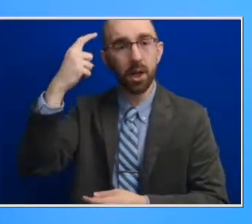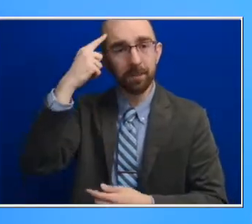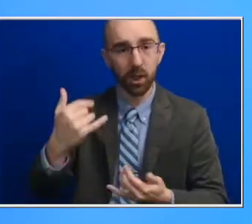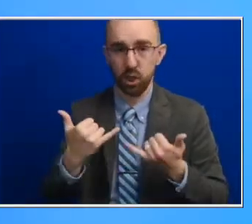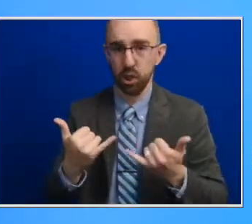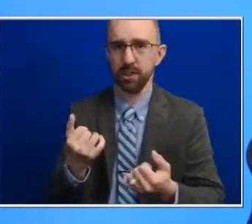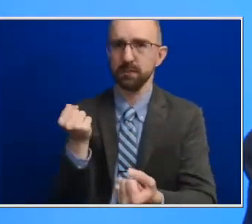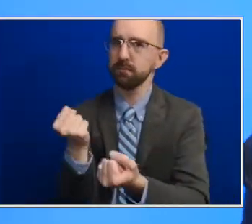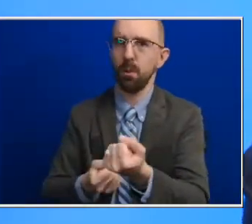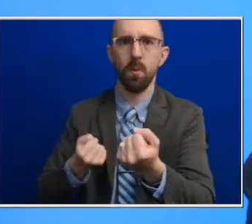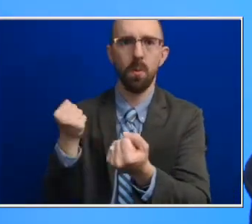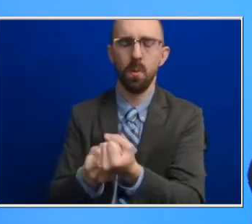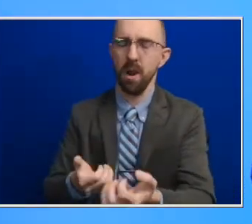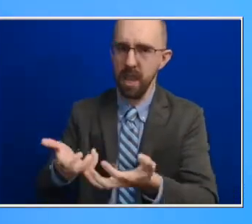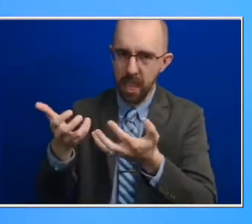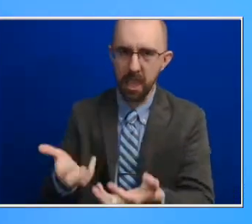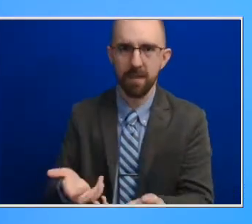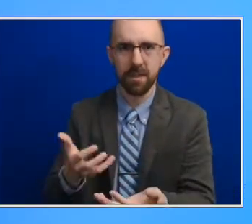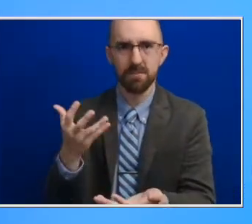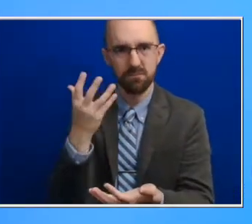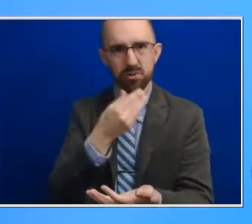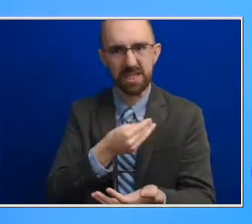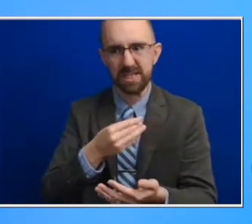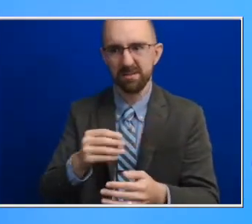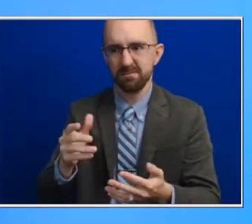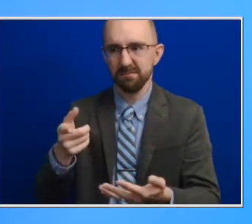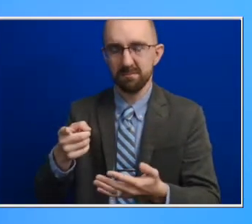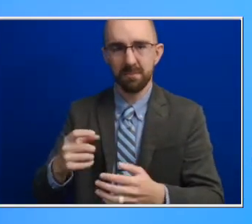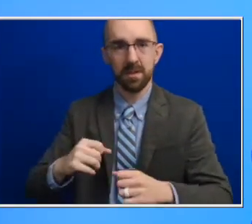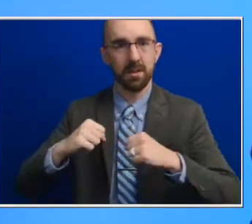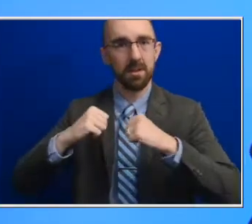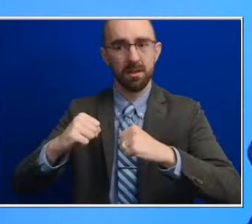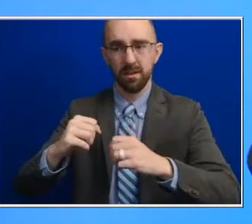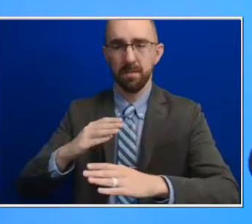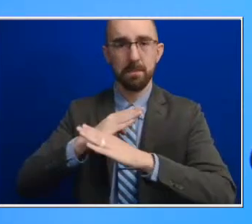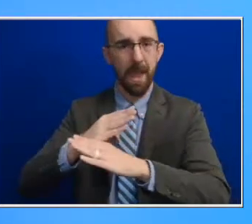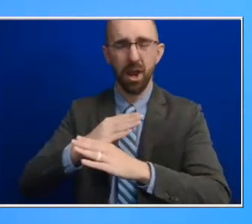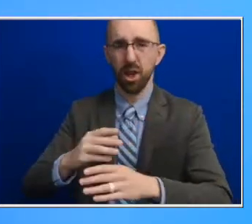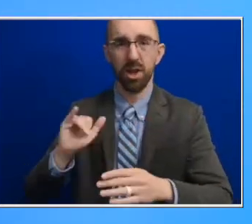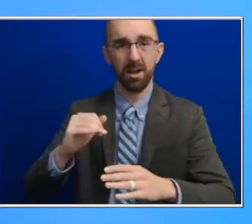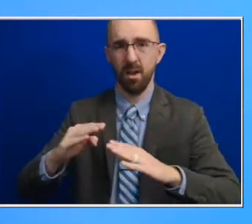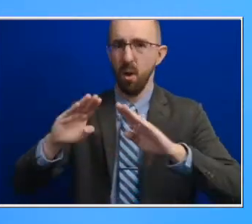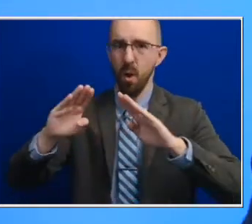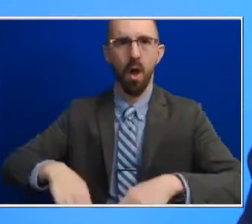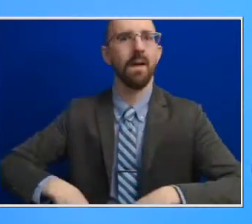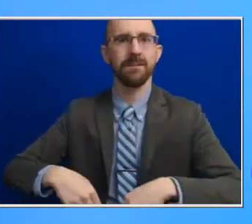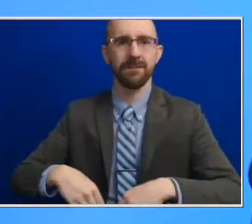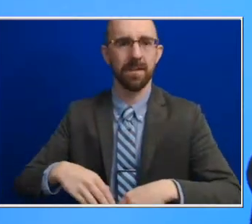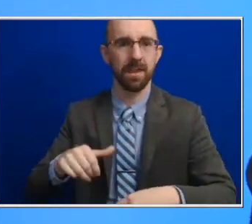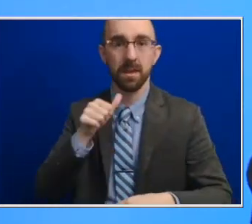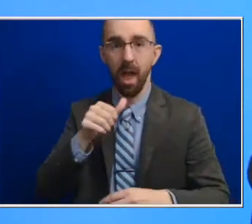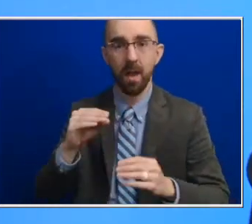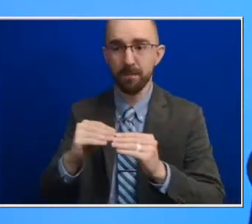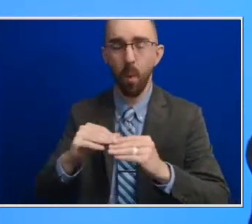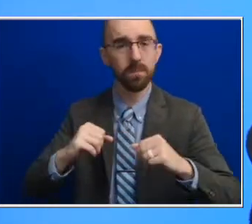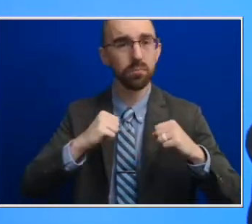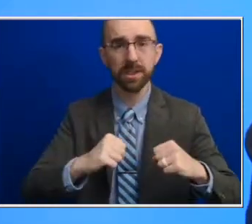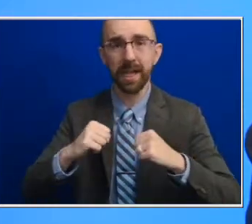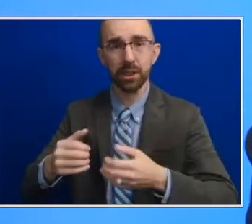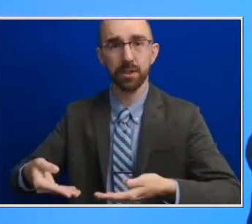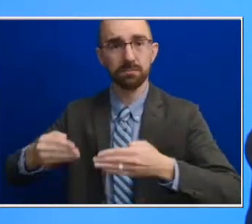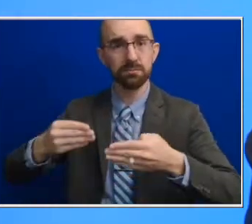of pretty unfettered AI development. I mean, the guardrails are coming off, not on, and that's coming from fairly high up.